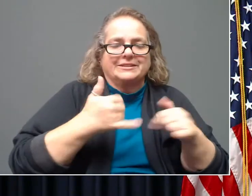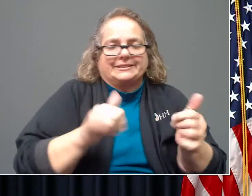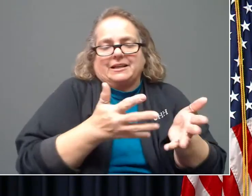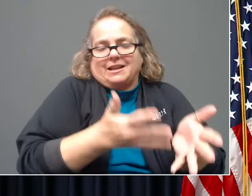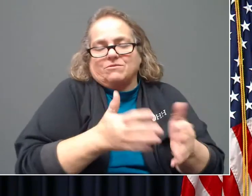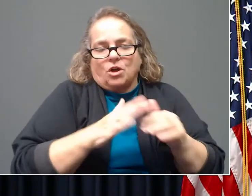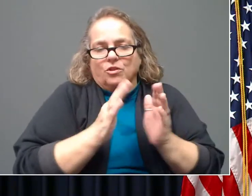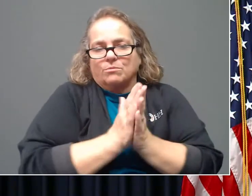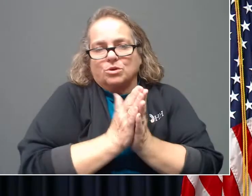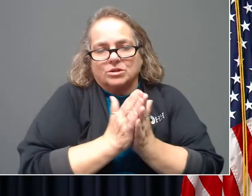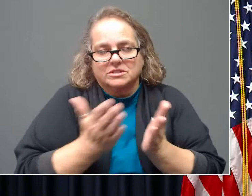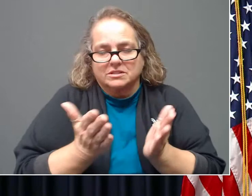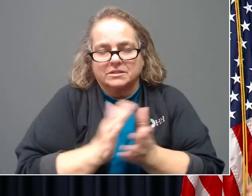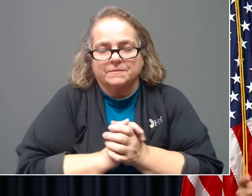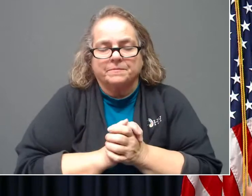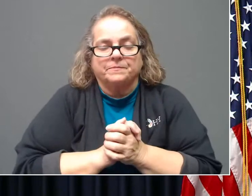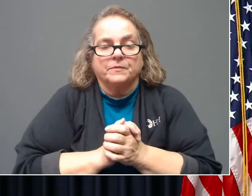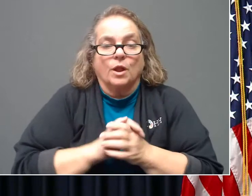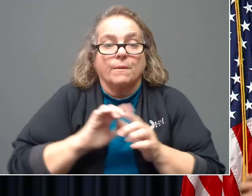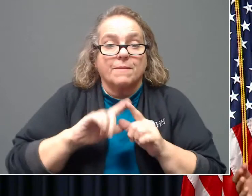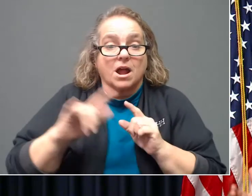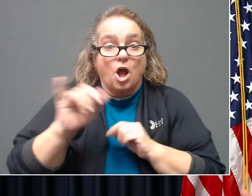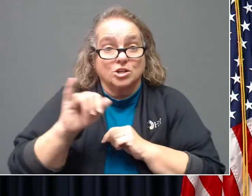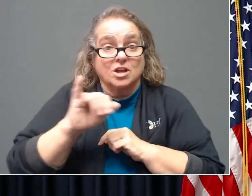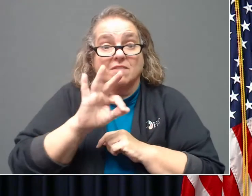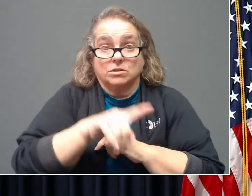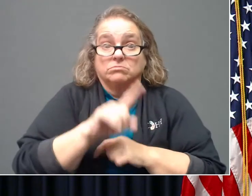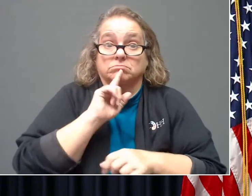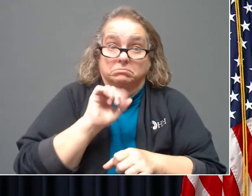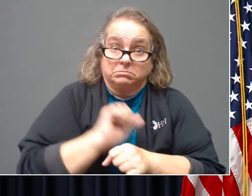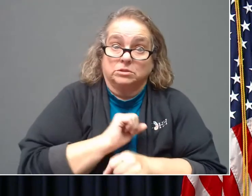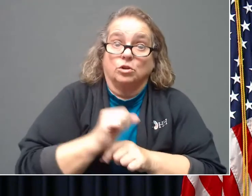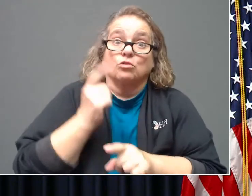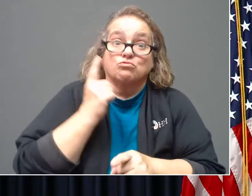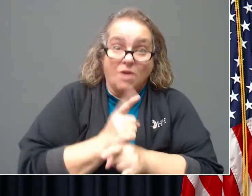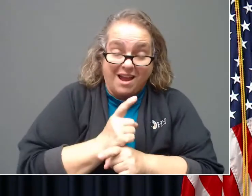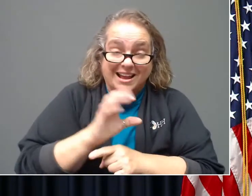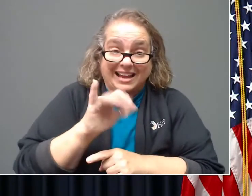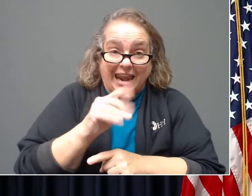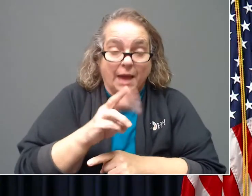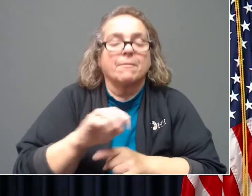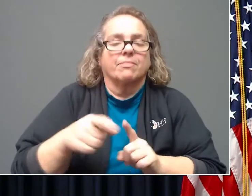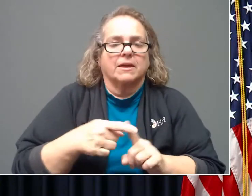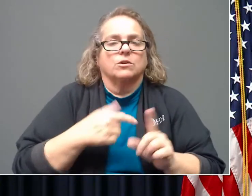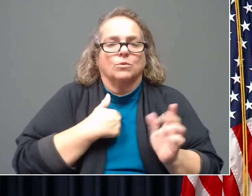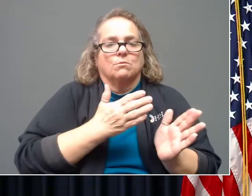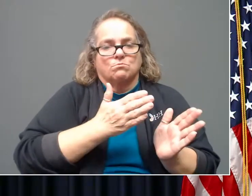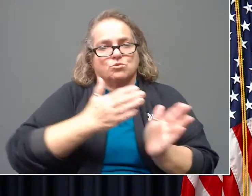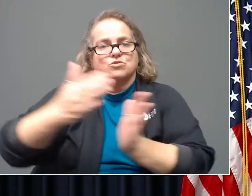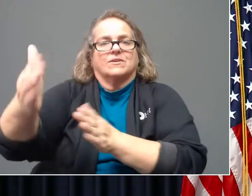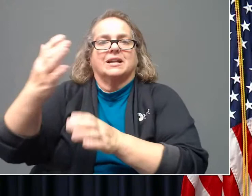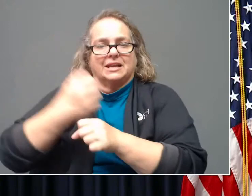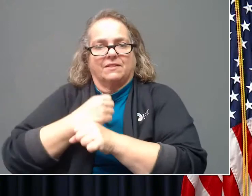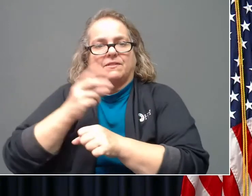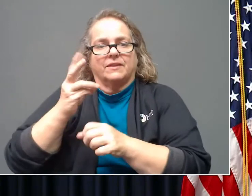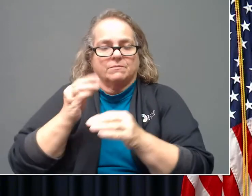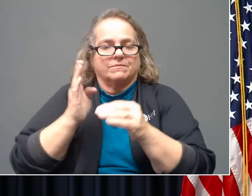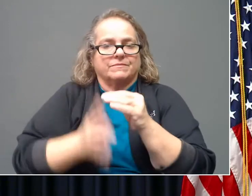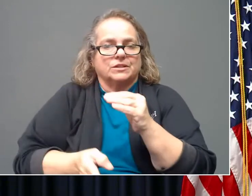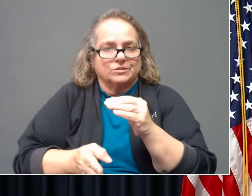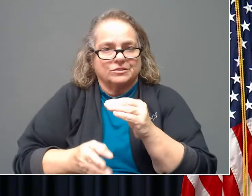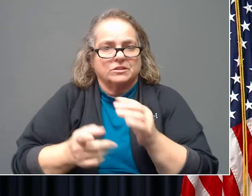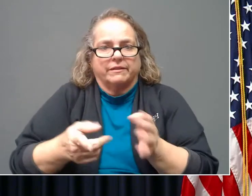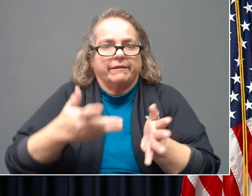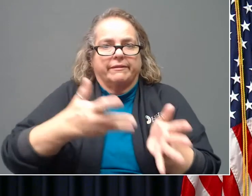But what it'll also do, if there are valid claims in that group, is move them further in the process and get them out of a purgatory they may be